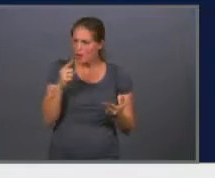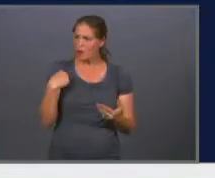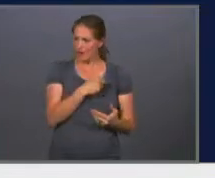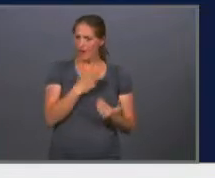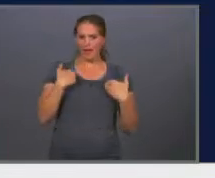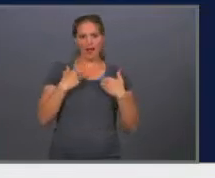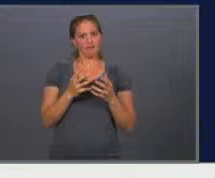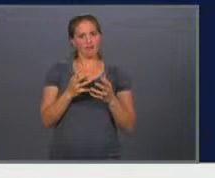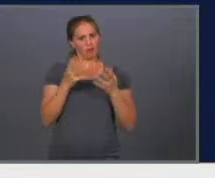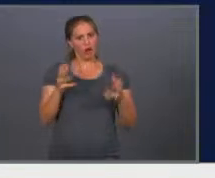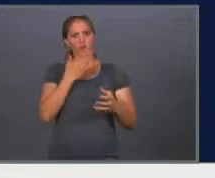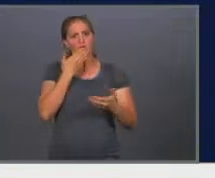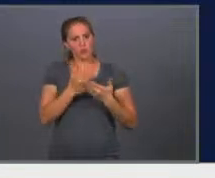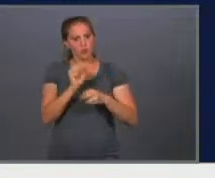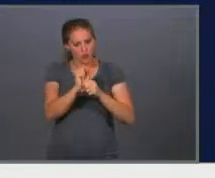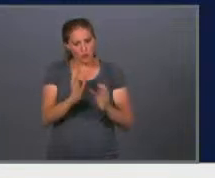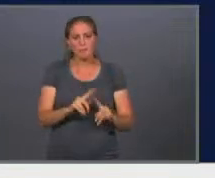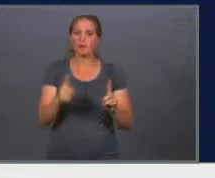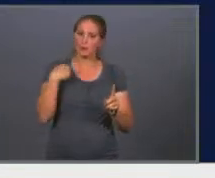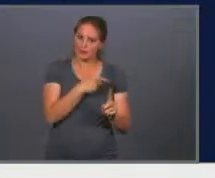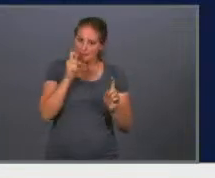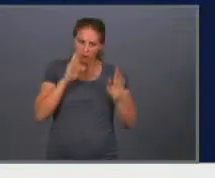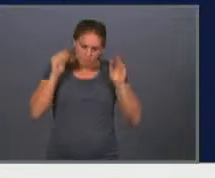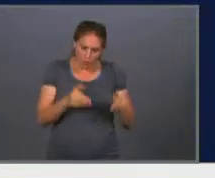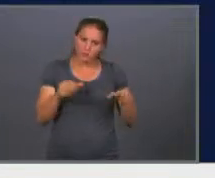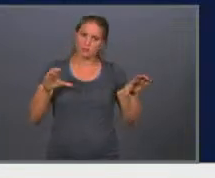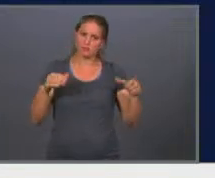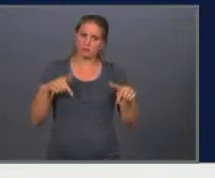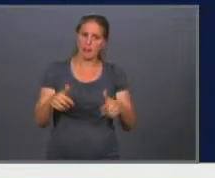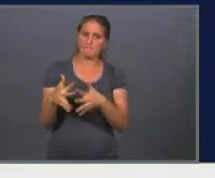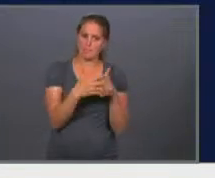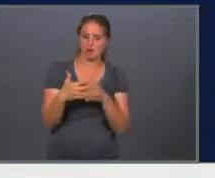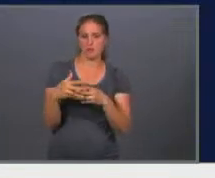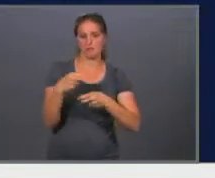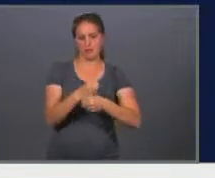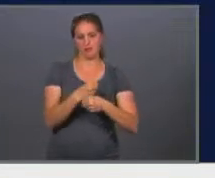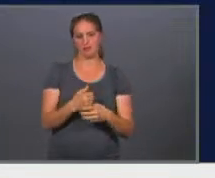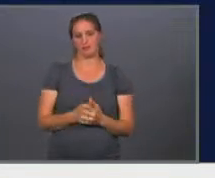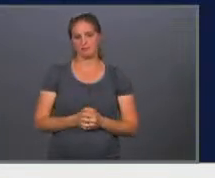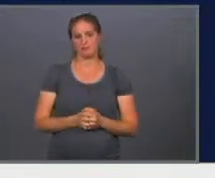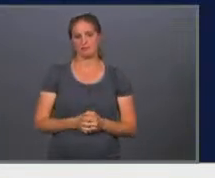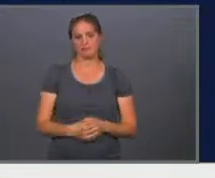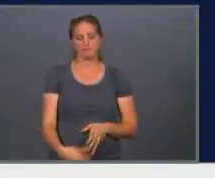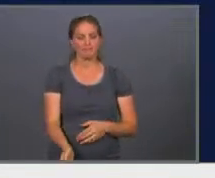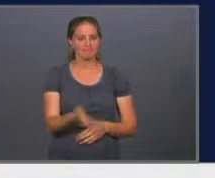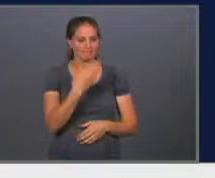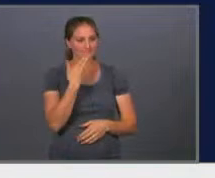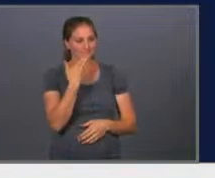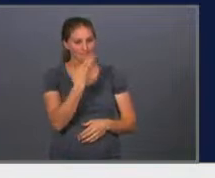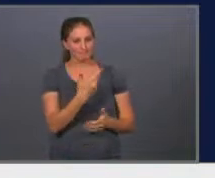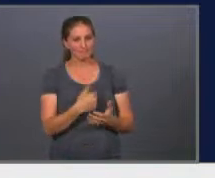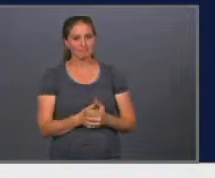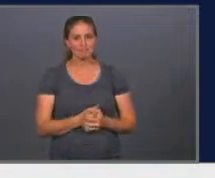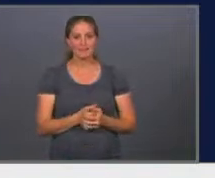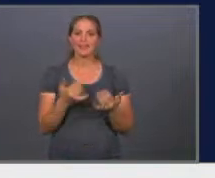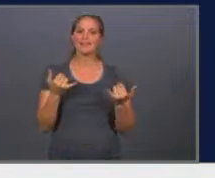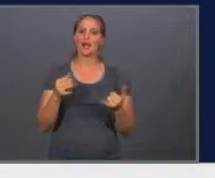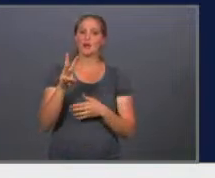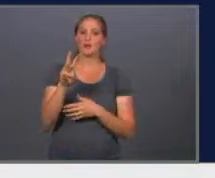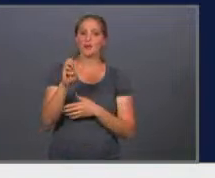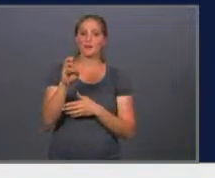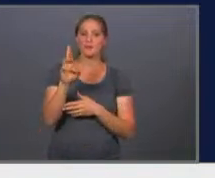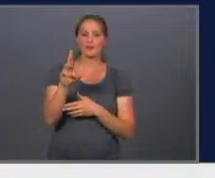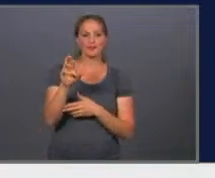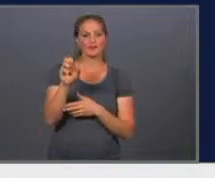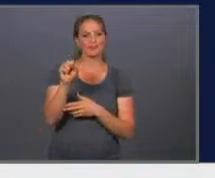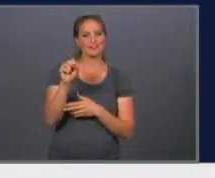get out of this inflationary period the way we should be. Thank you. Let's give an opportunity for a Weber State student to join us this